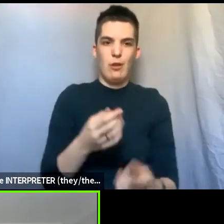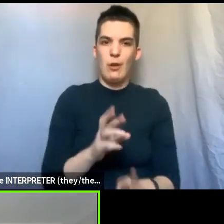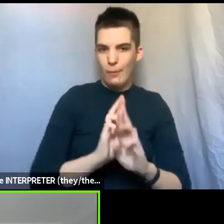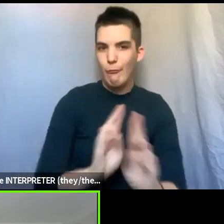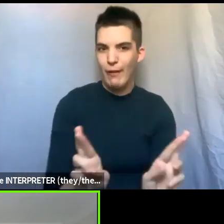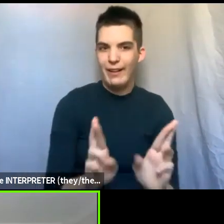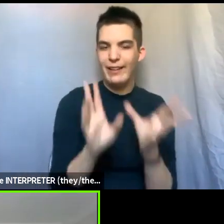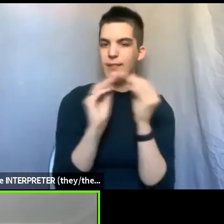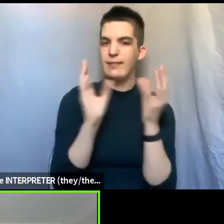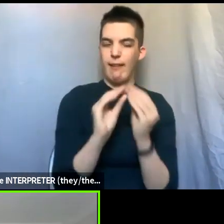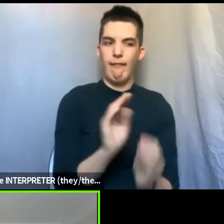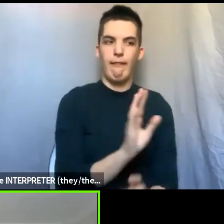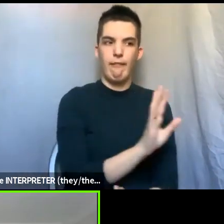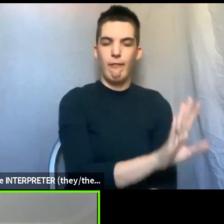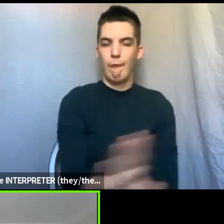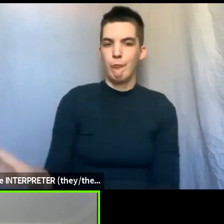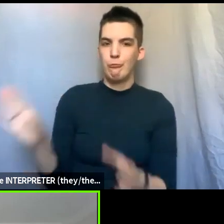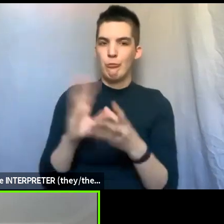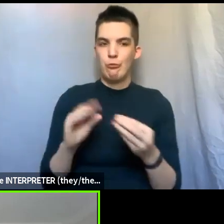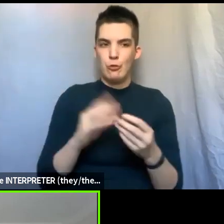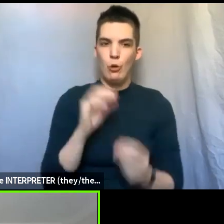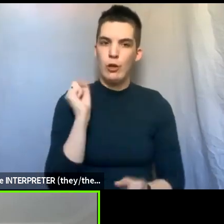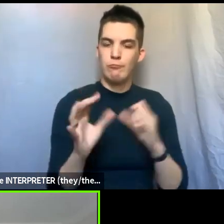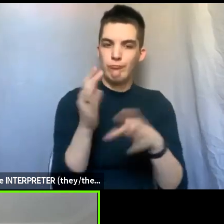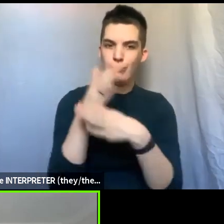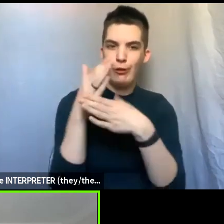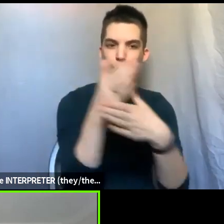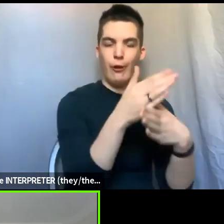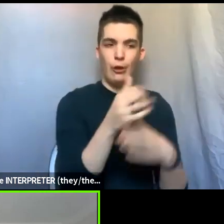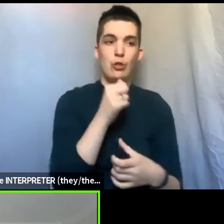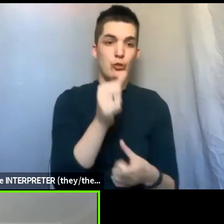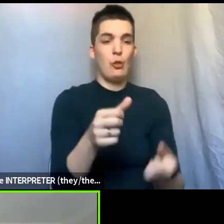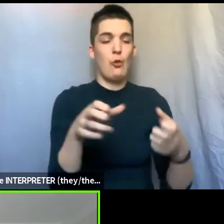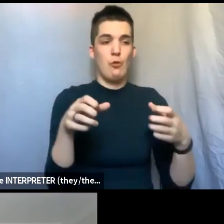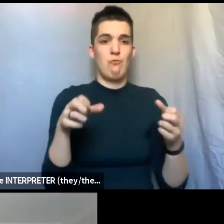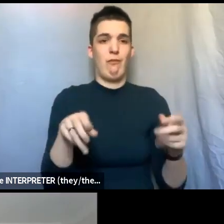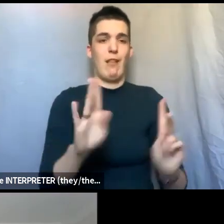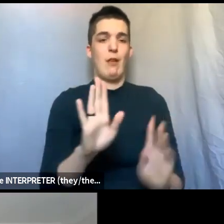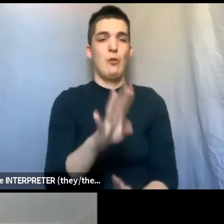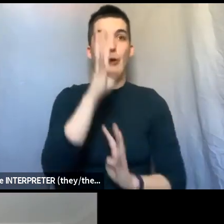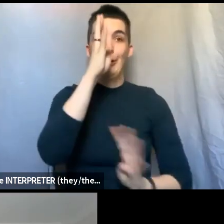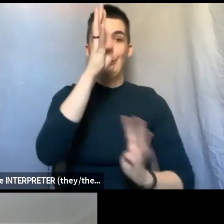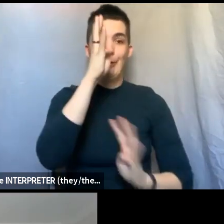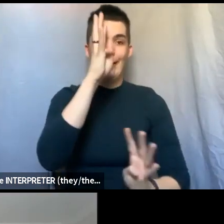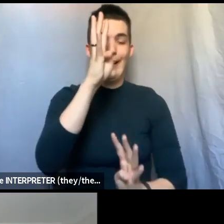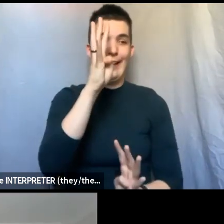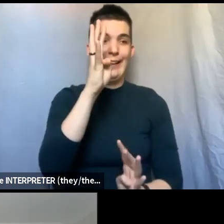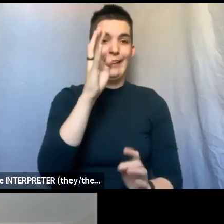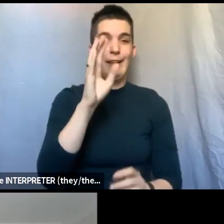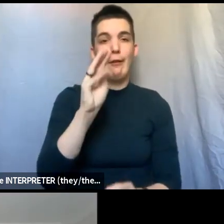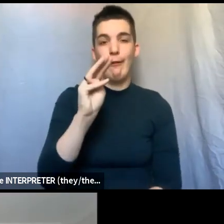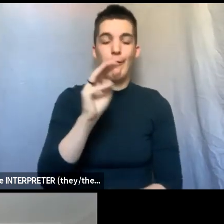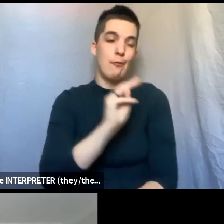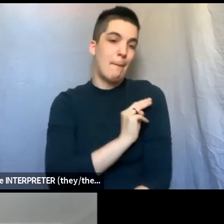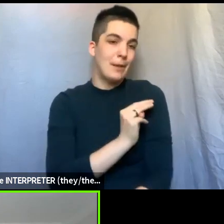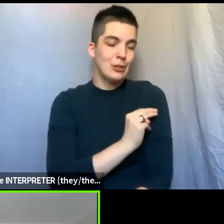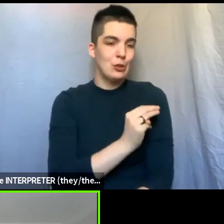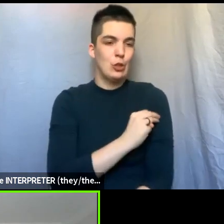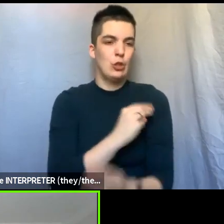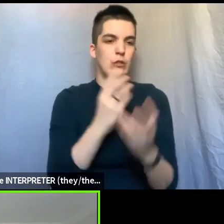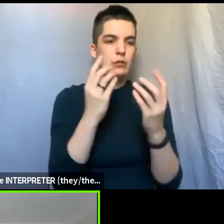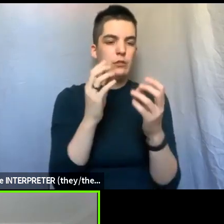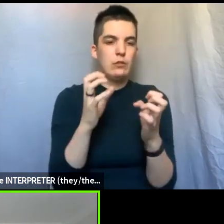stories. Don't let your creative muscles atrophy, because that hunger is going to be there